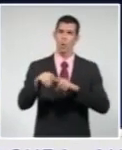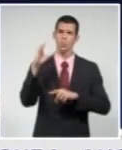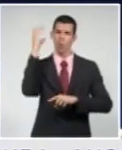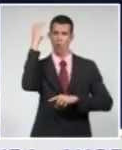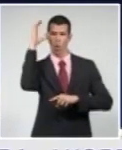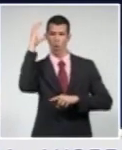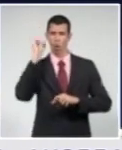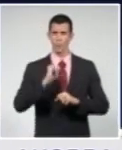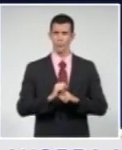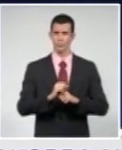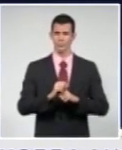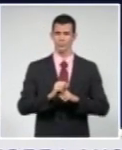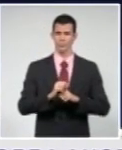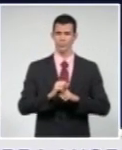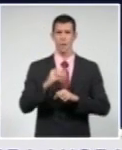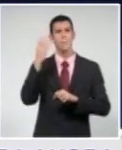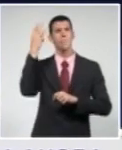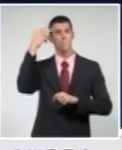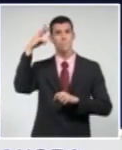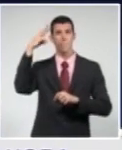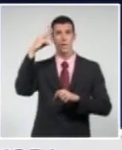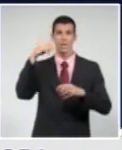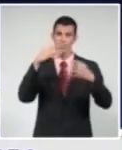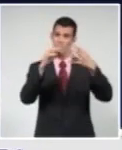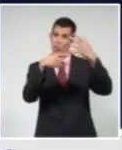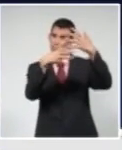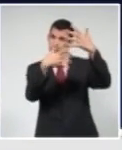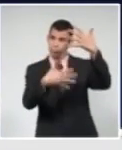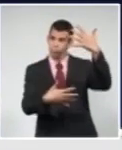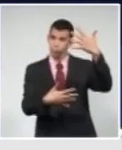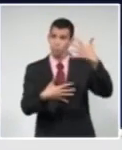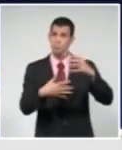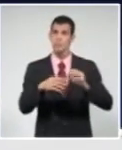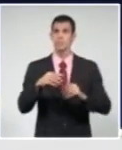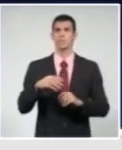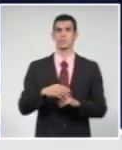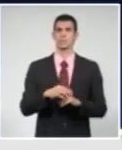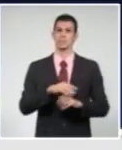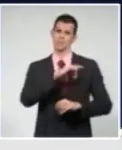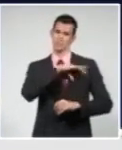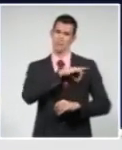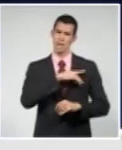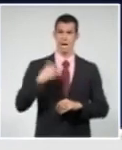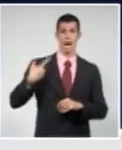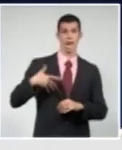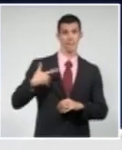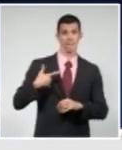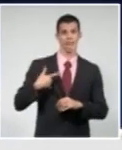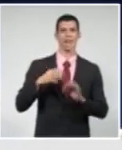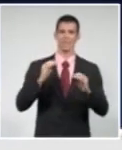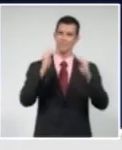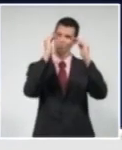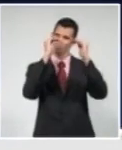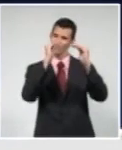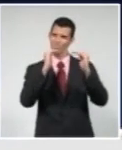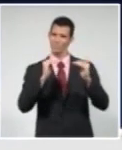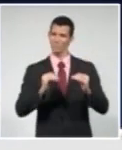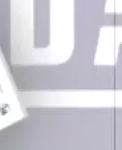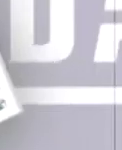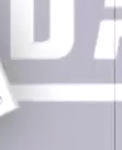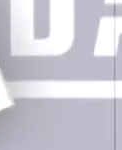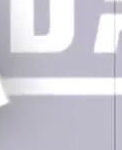pandemic. This is the information we have on the behavior of the pandemic in Cuba and the world.